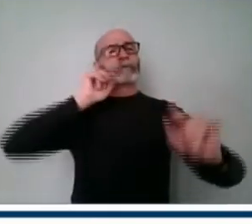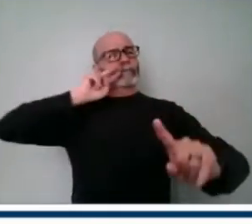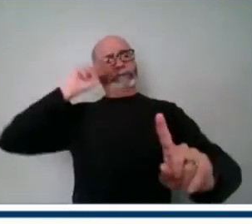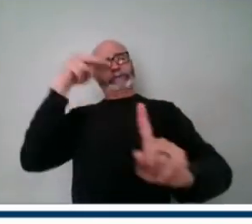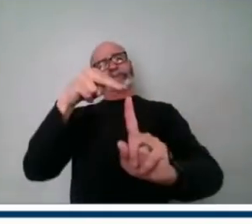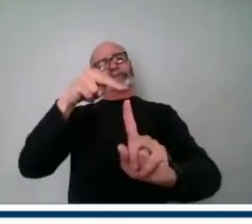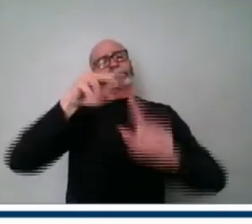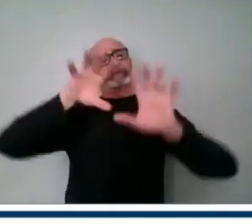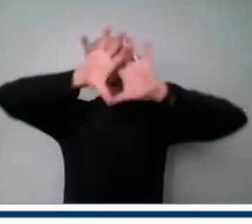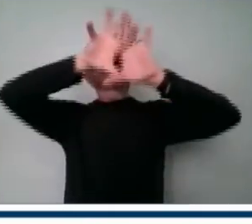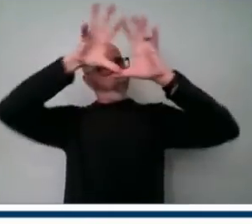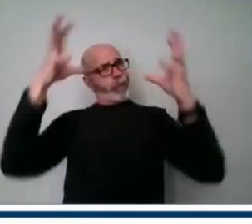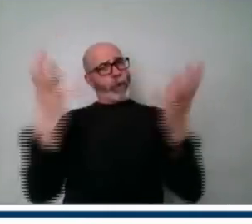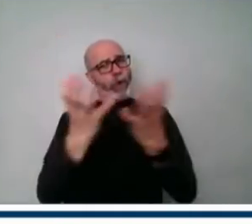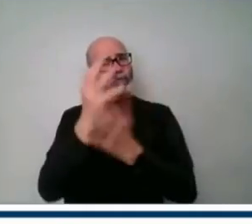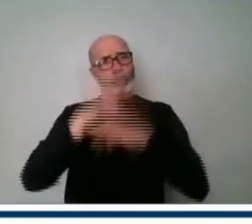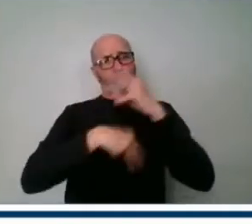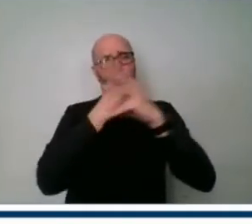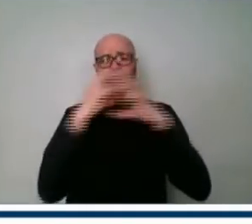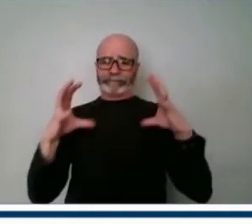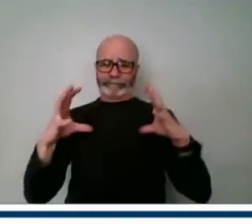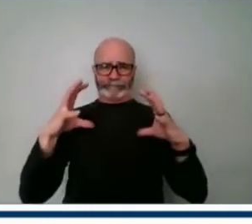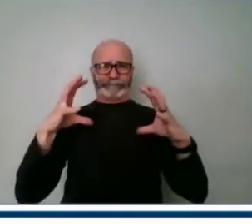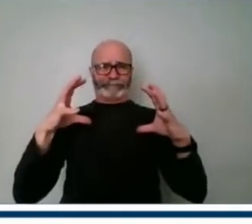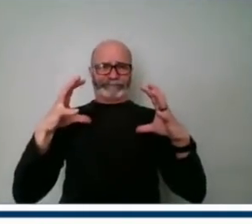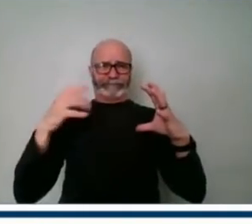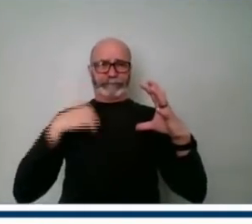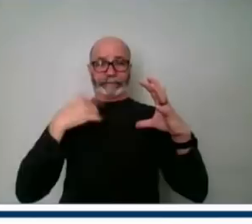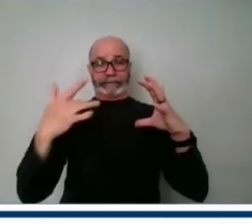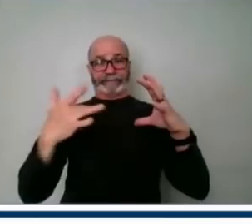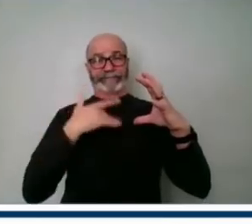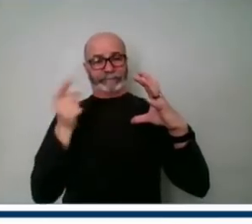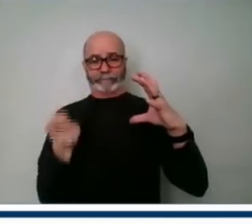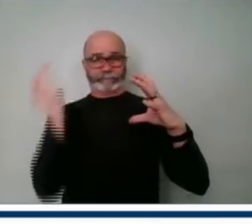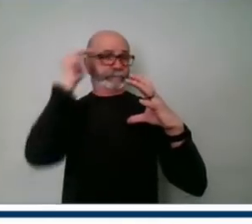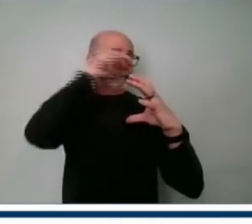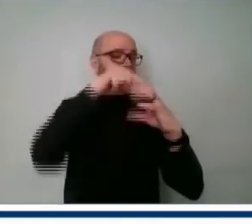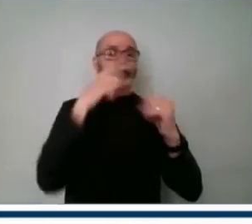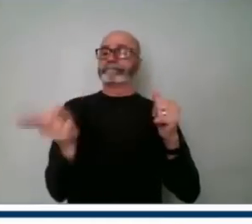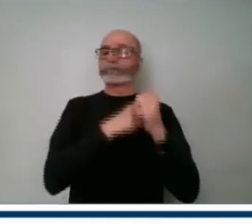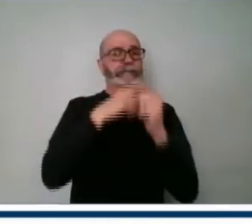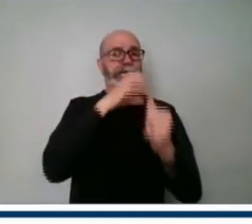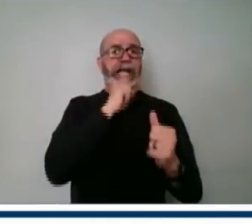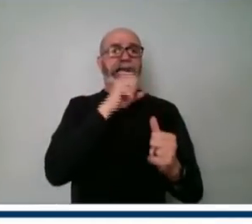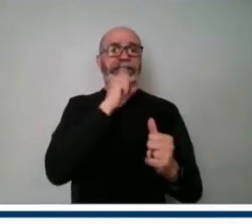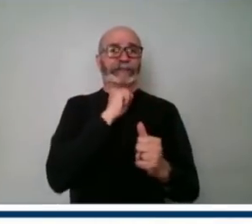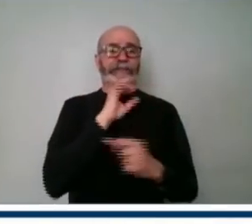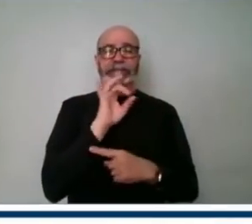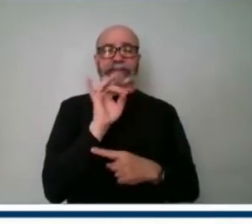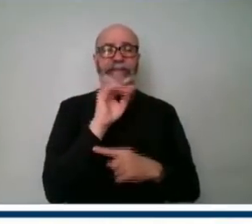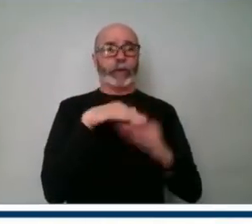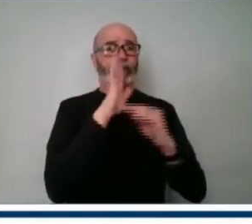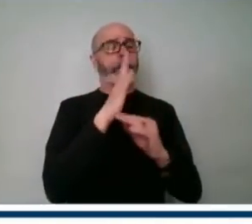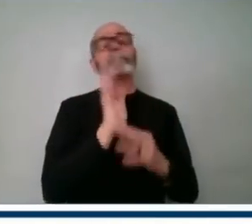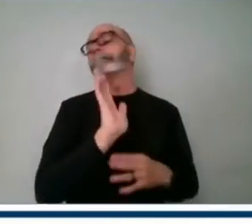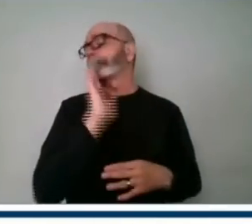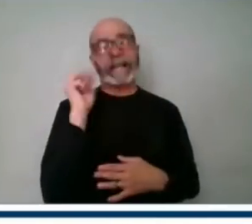I'm very comfortable that saying an age-based approach is the best approach for all Nova Scotians. And it actually puts